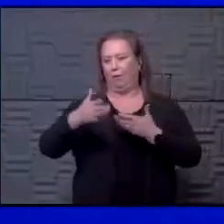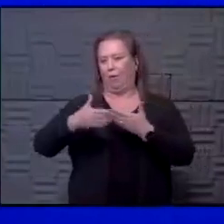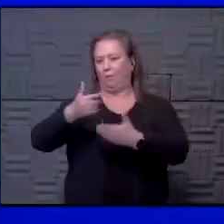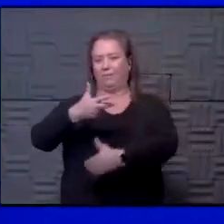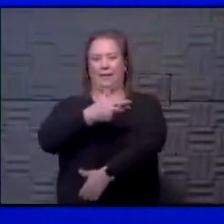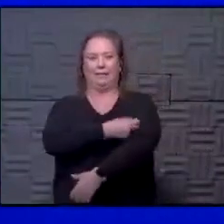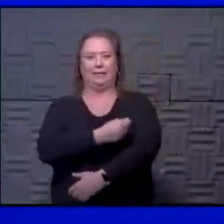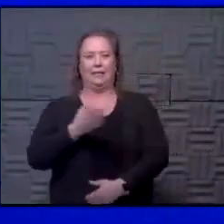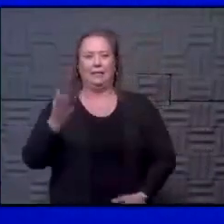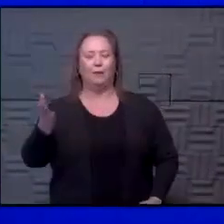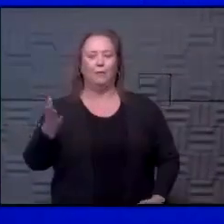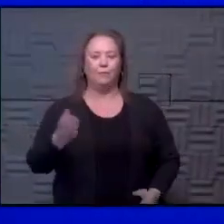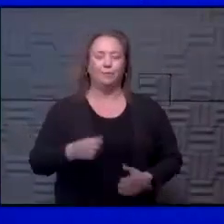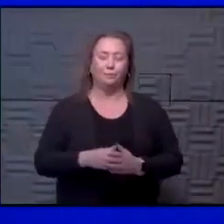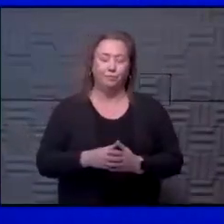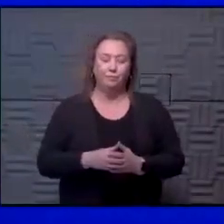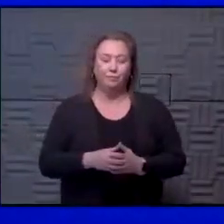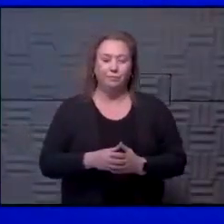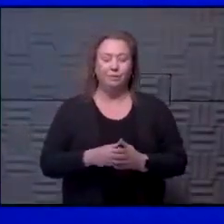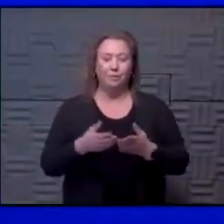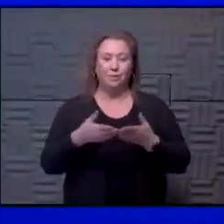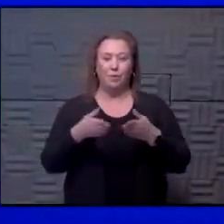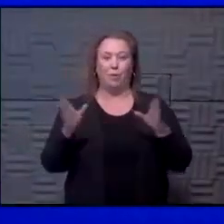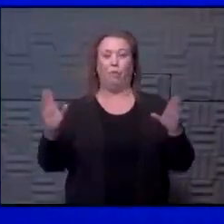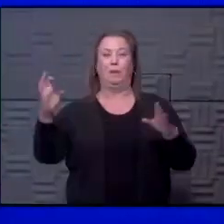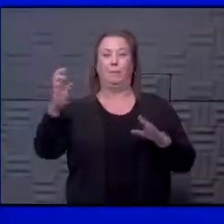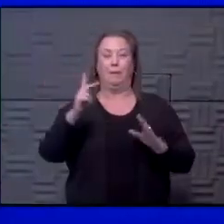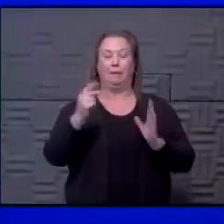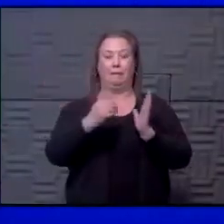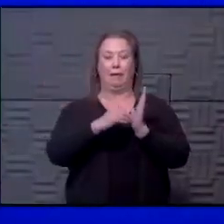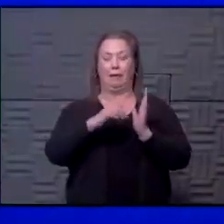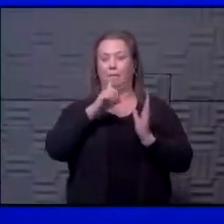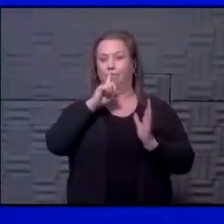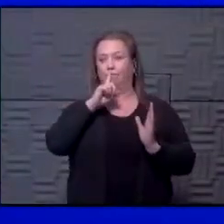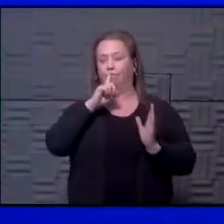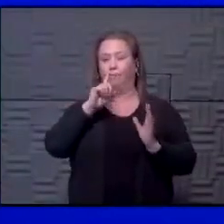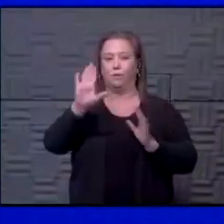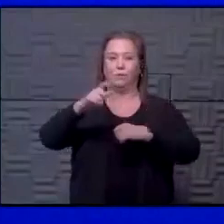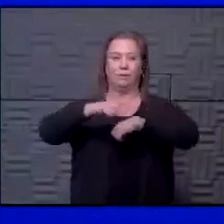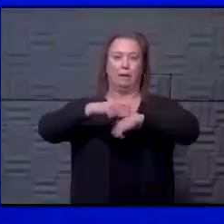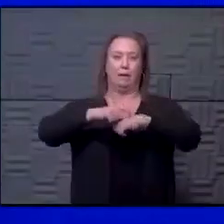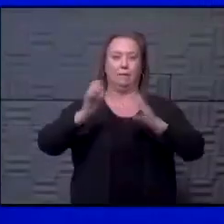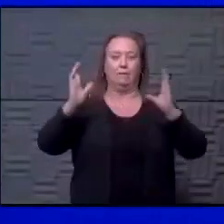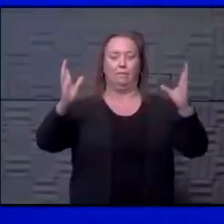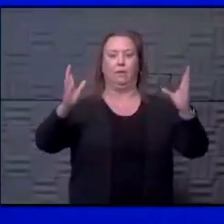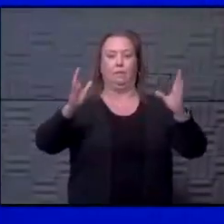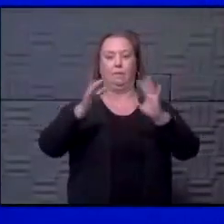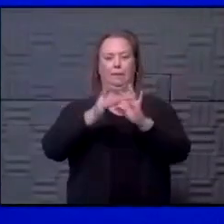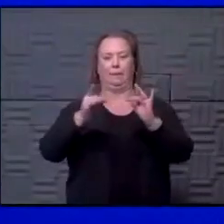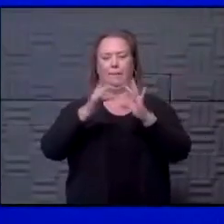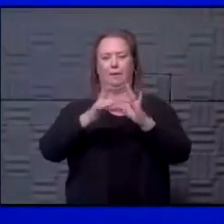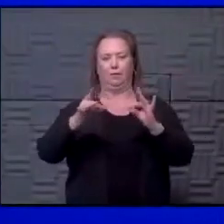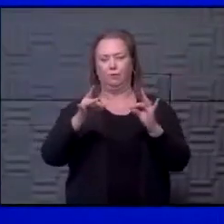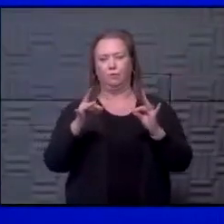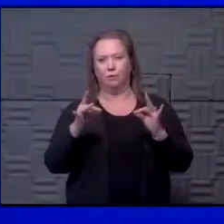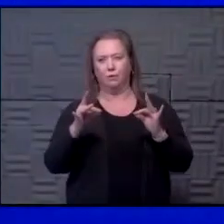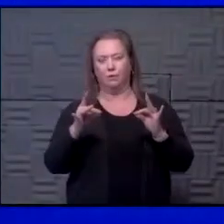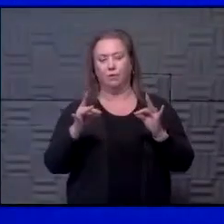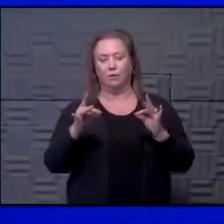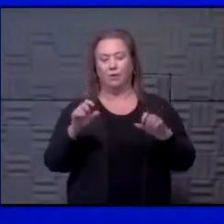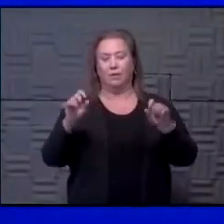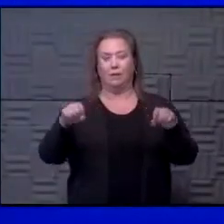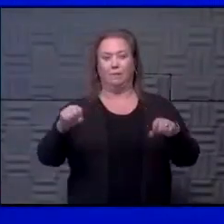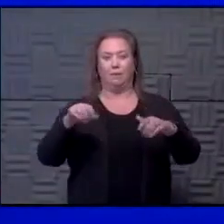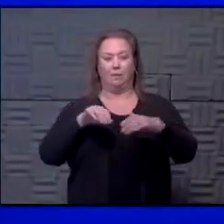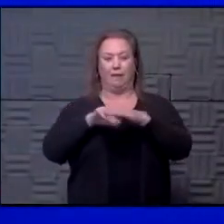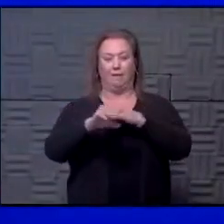vaccinated there. So they are considering opening back up again. I don't know exactly their timeline, but they mentioned they hope to and they've been able to